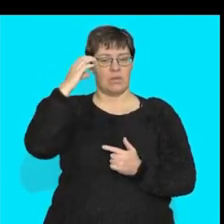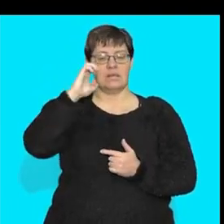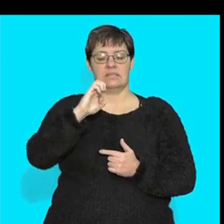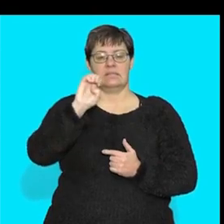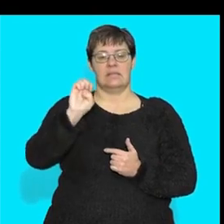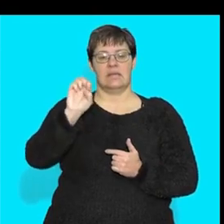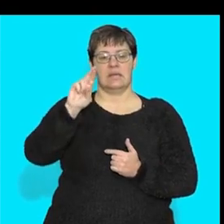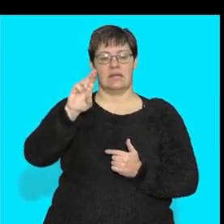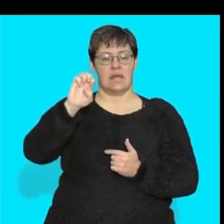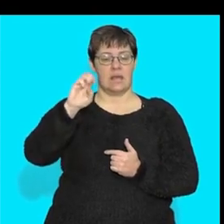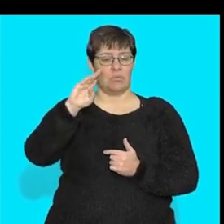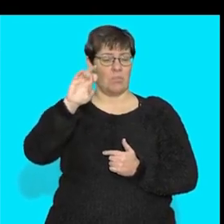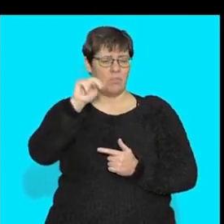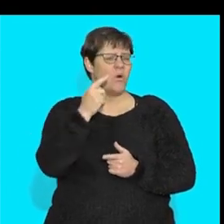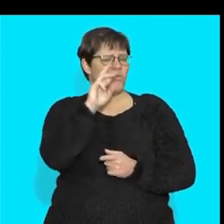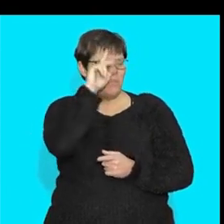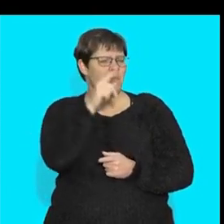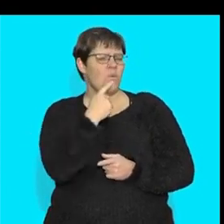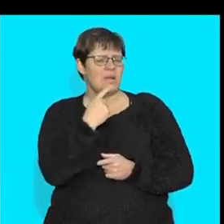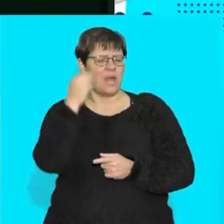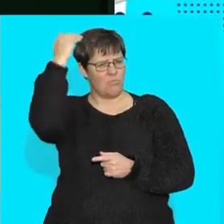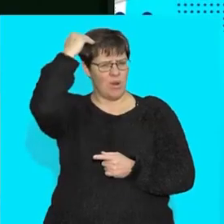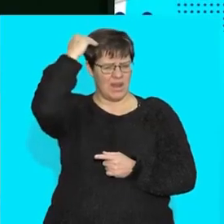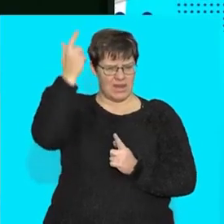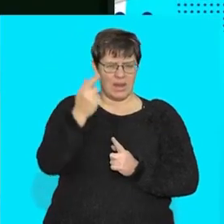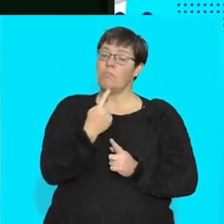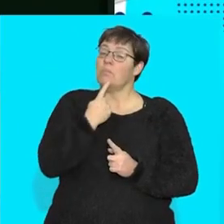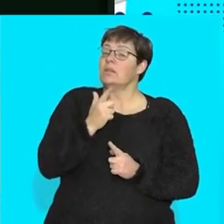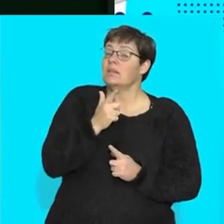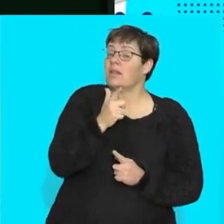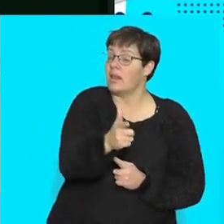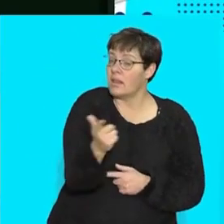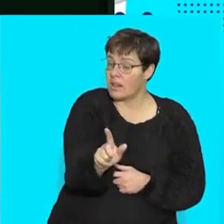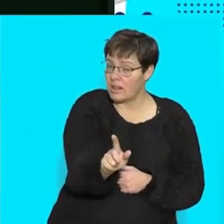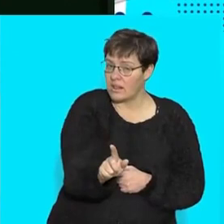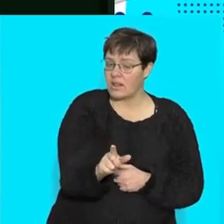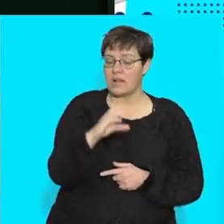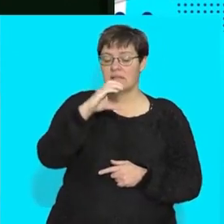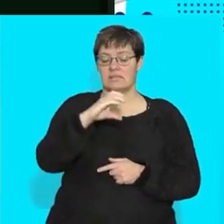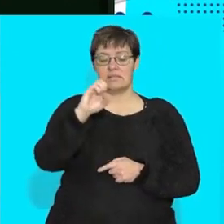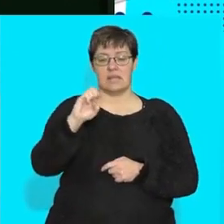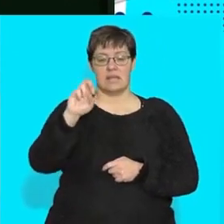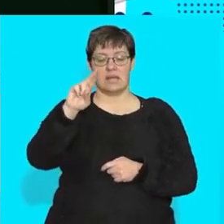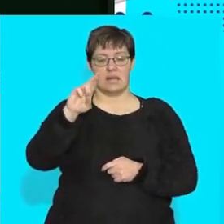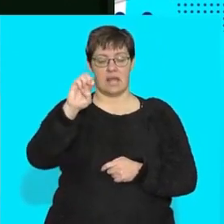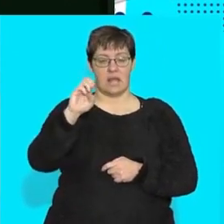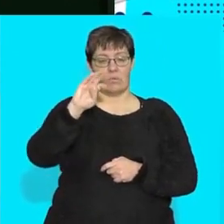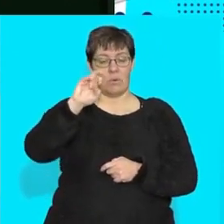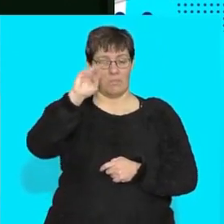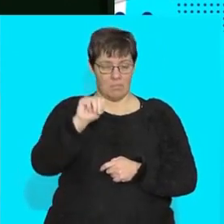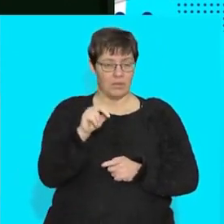cerebrum. Remember when we spoke about the brain and I told you that the cerebrum will